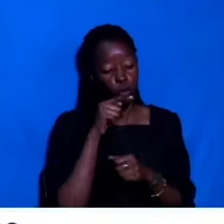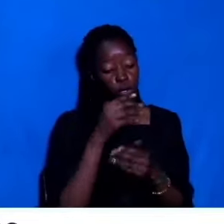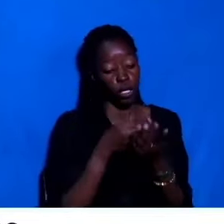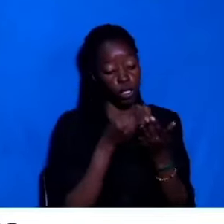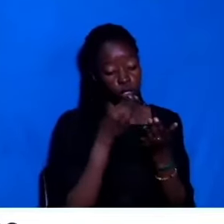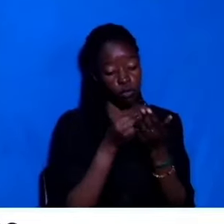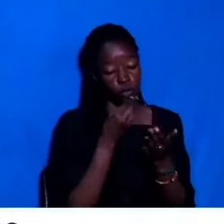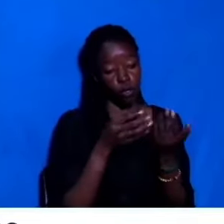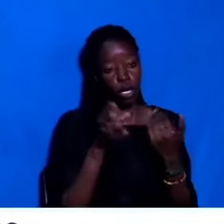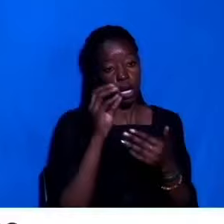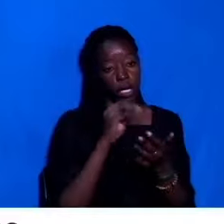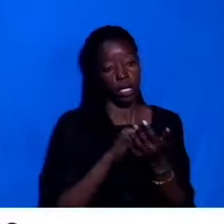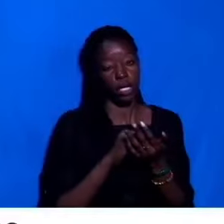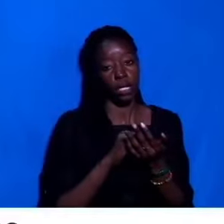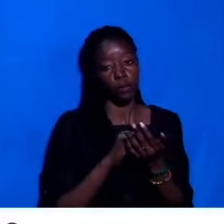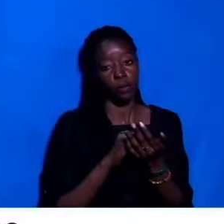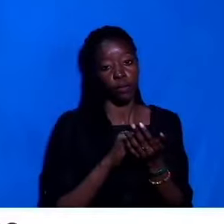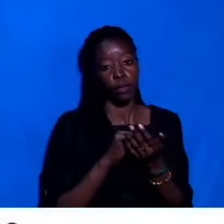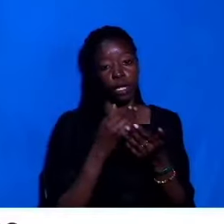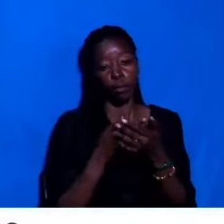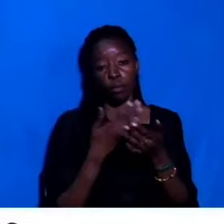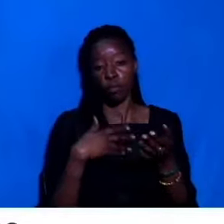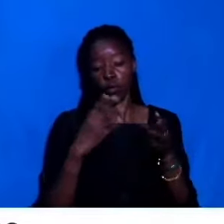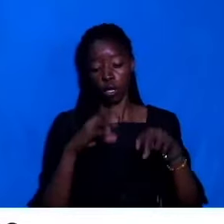They had already given thanks for it during lunch.